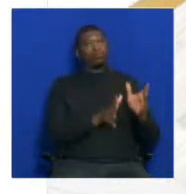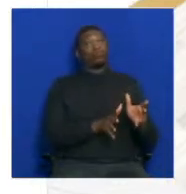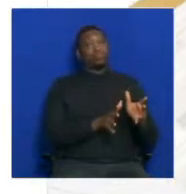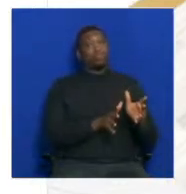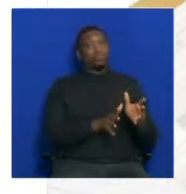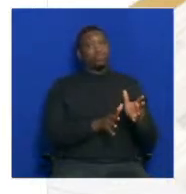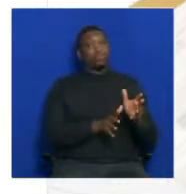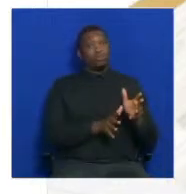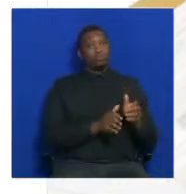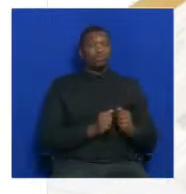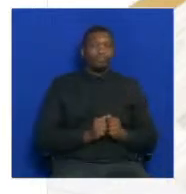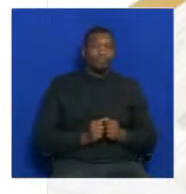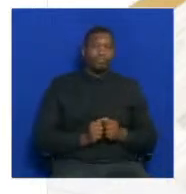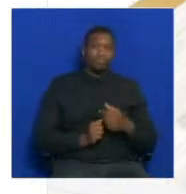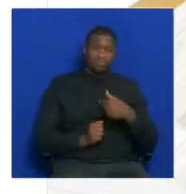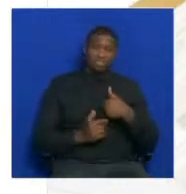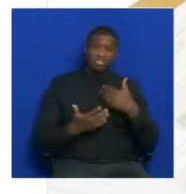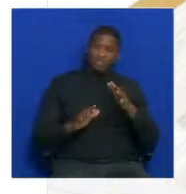I understood that